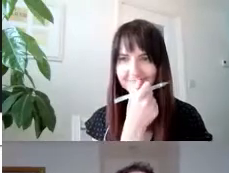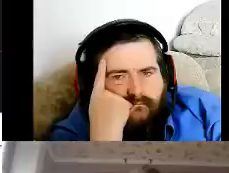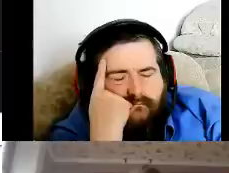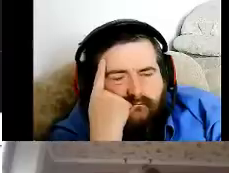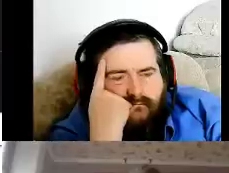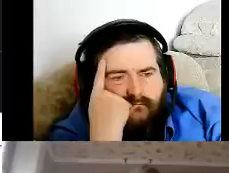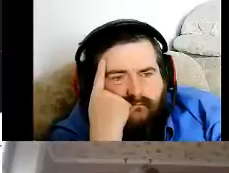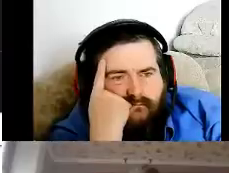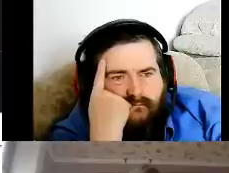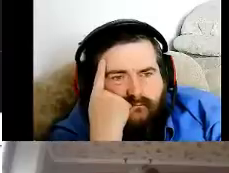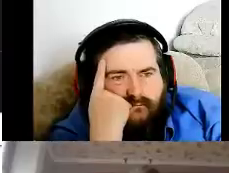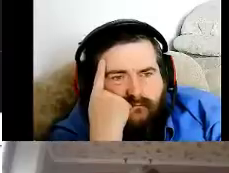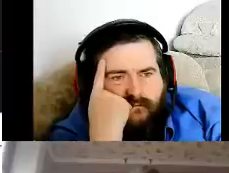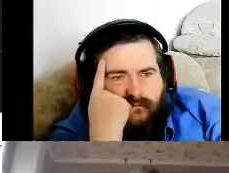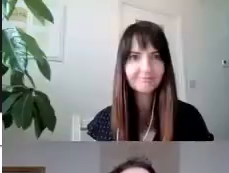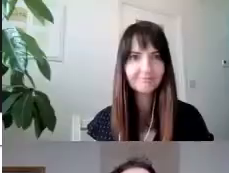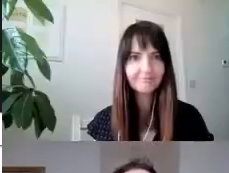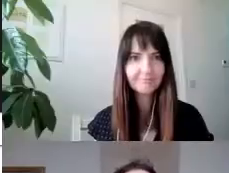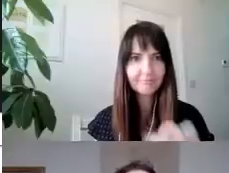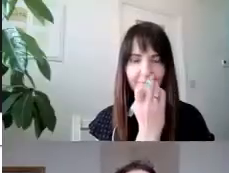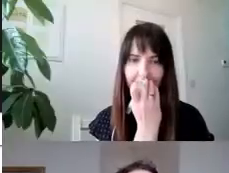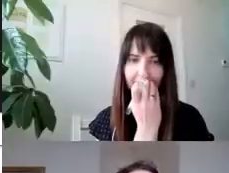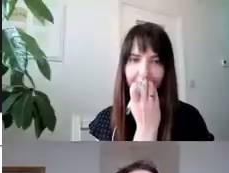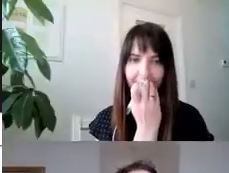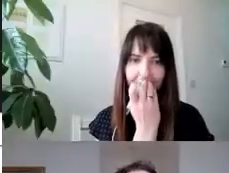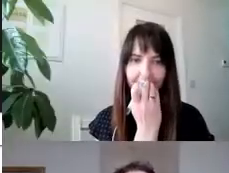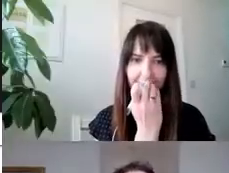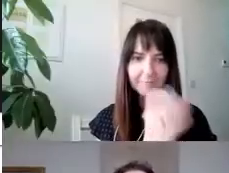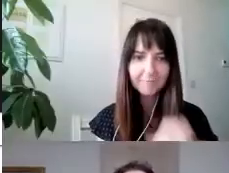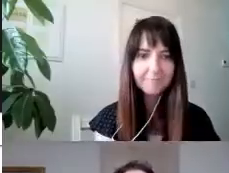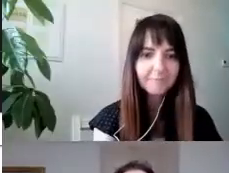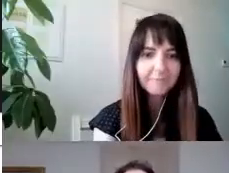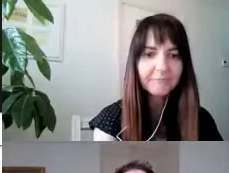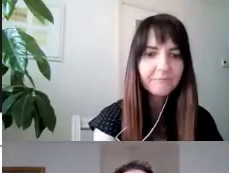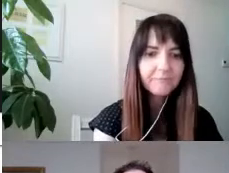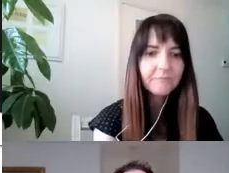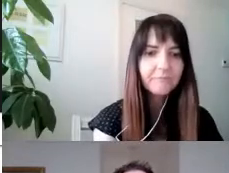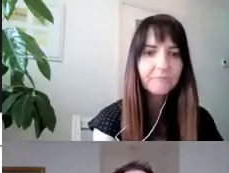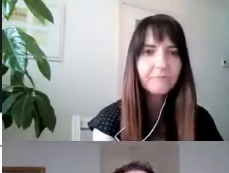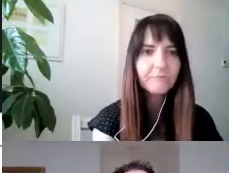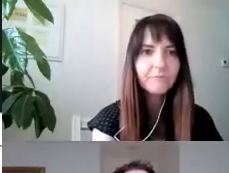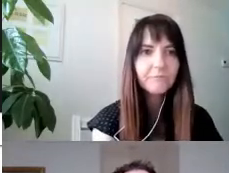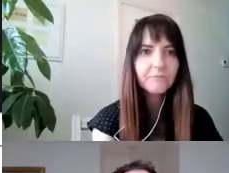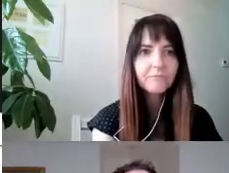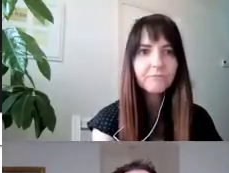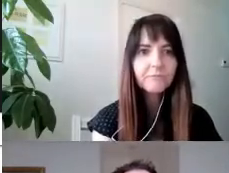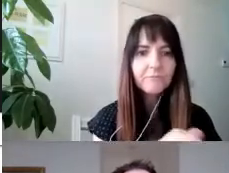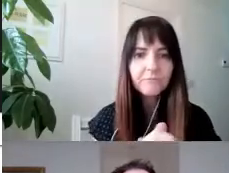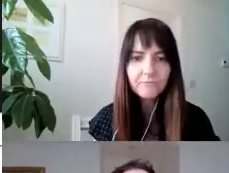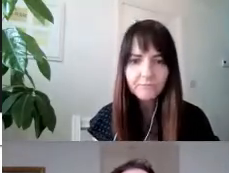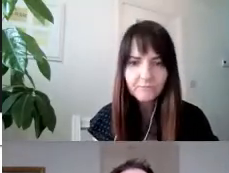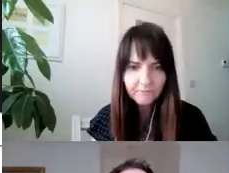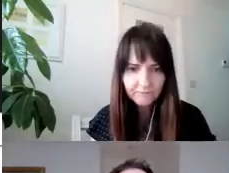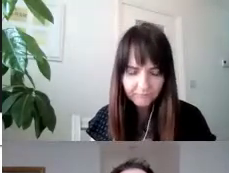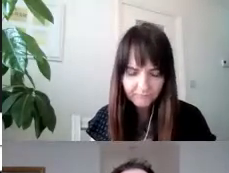Thank you. So my name's Stuart Mcneil. I'm from Traveline Scotland and we're a public transport information